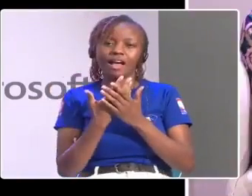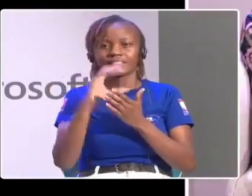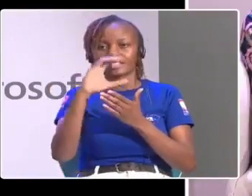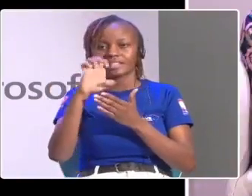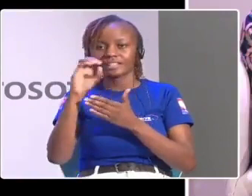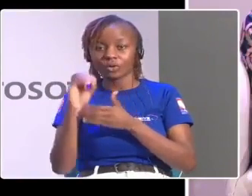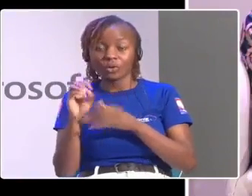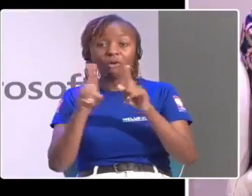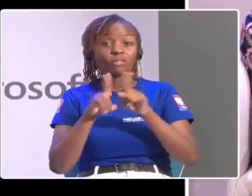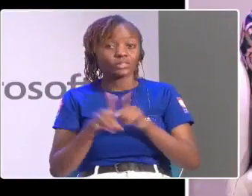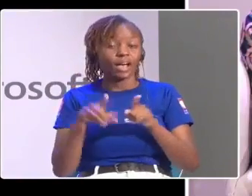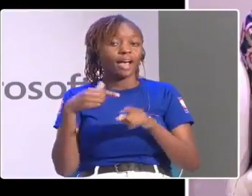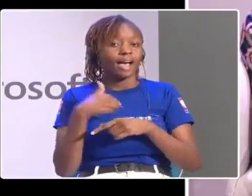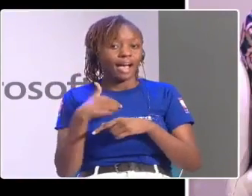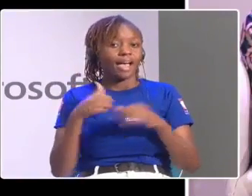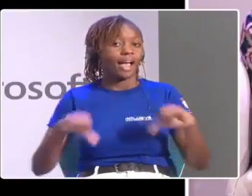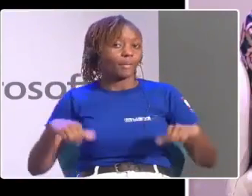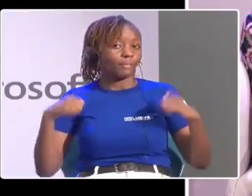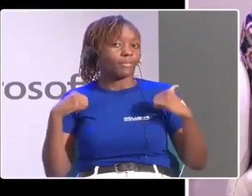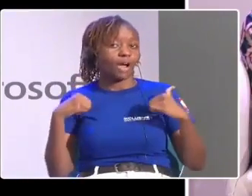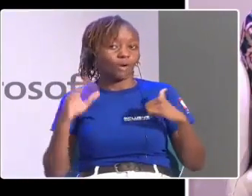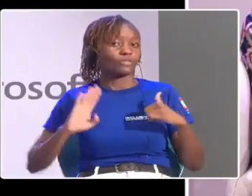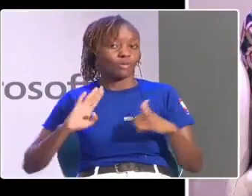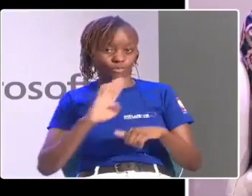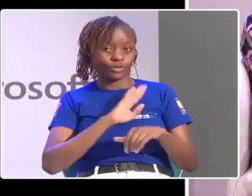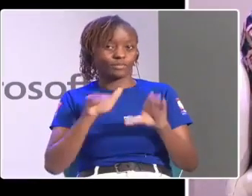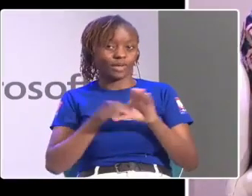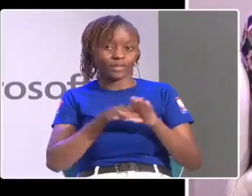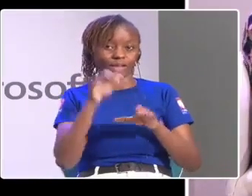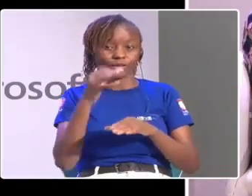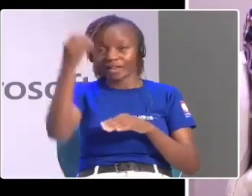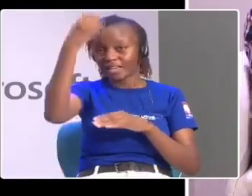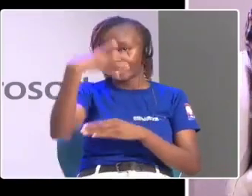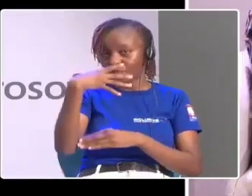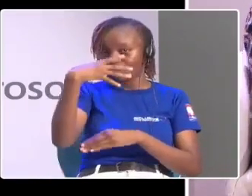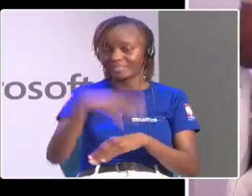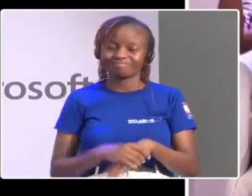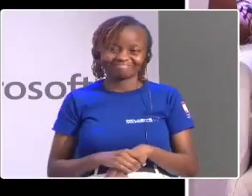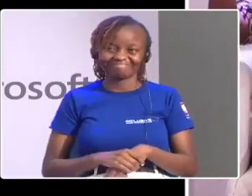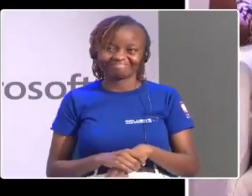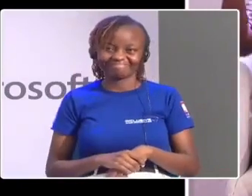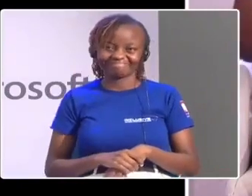a proud board member of Enable, and that's another opportunity